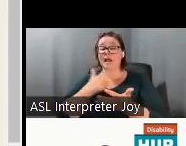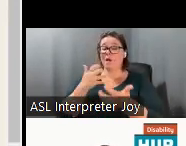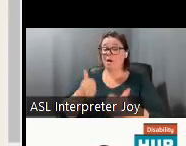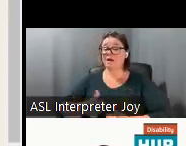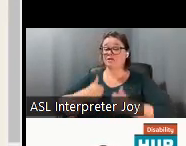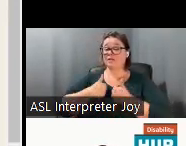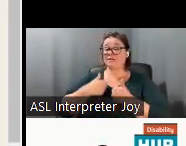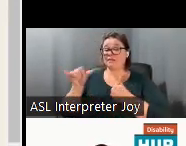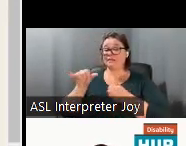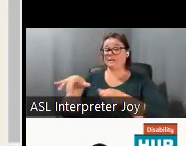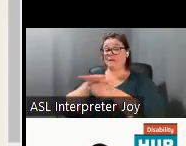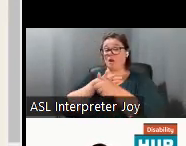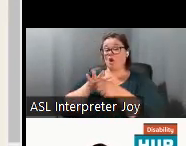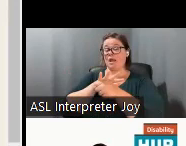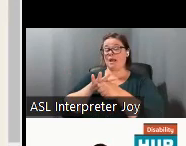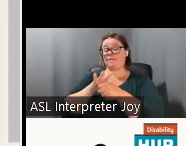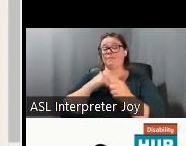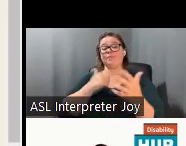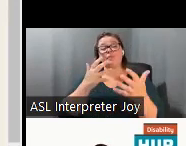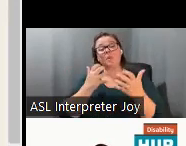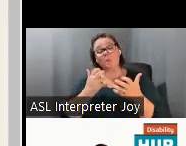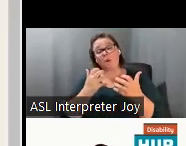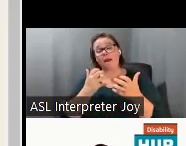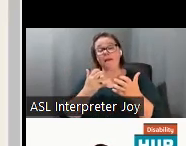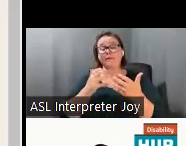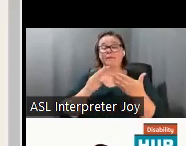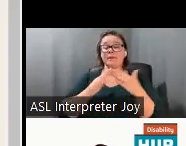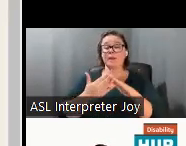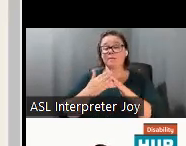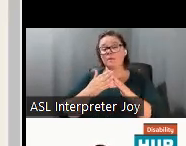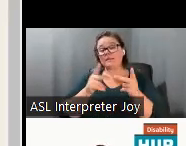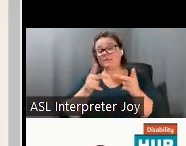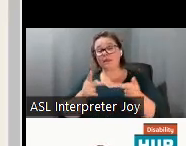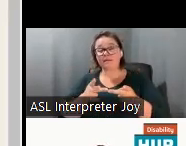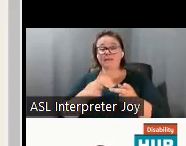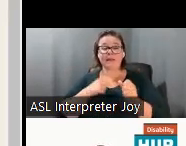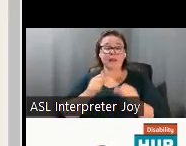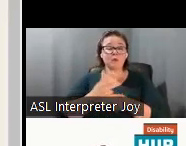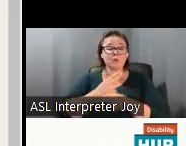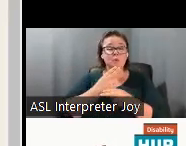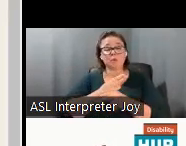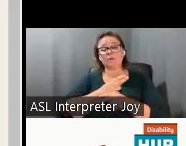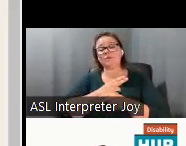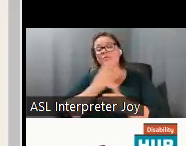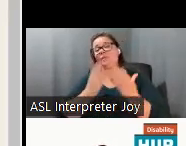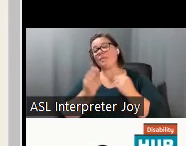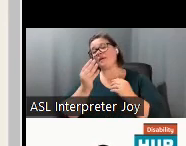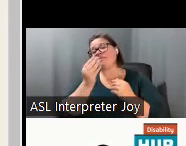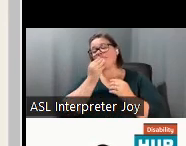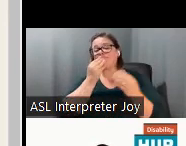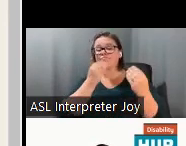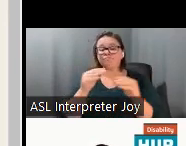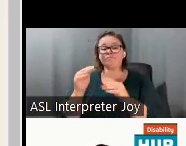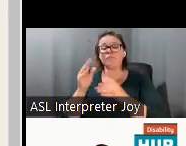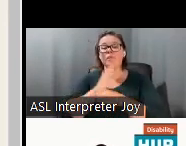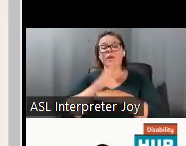same area. I'd like for there to be a community space, a supermarket, other stores within